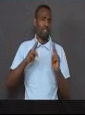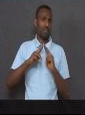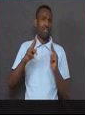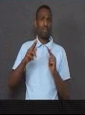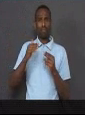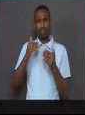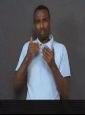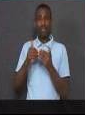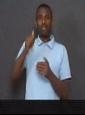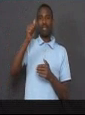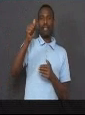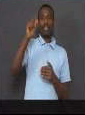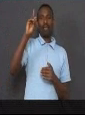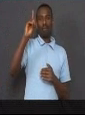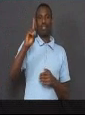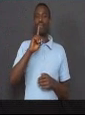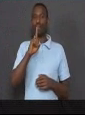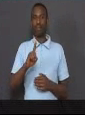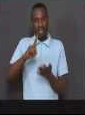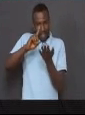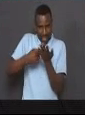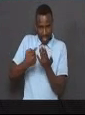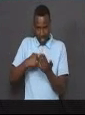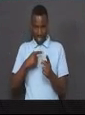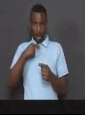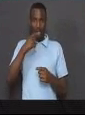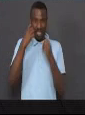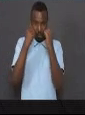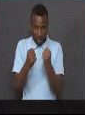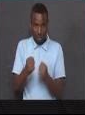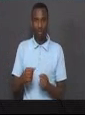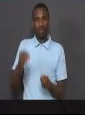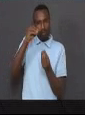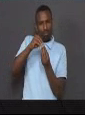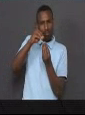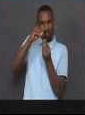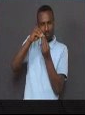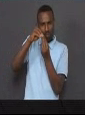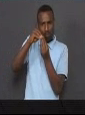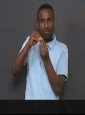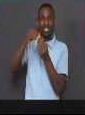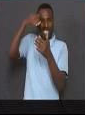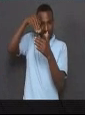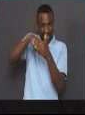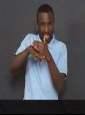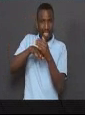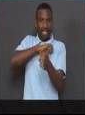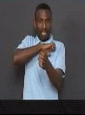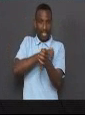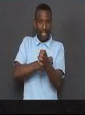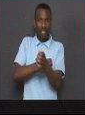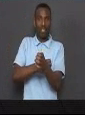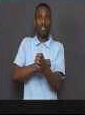process is very nearly adiabatic, so we can say that the increase in